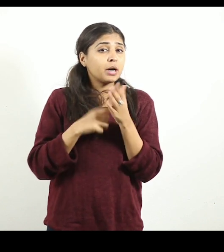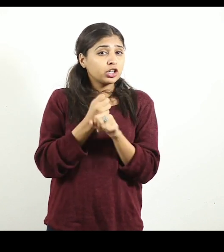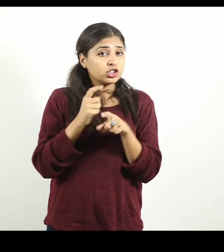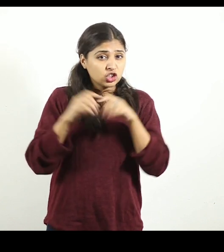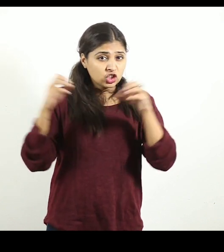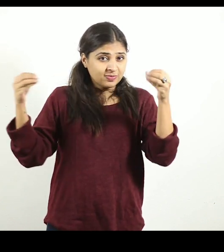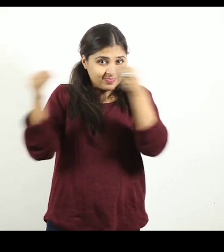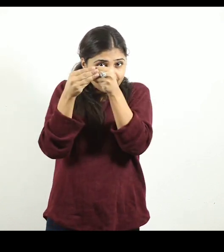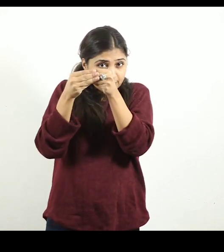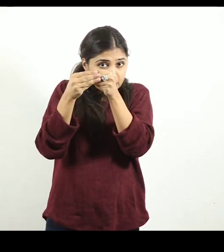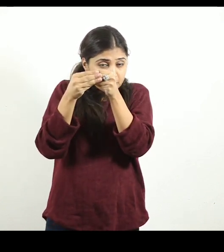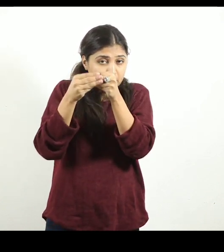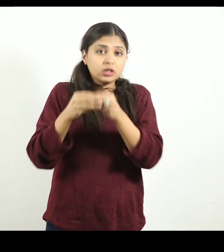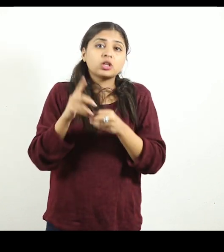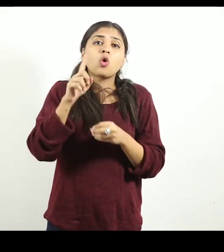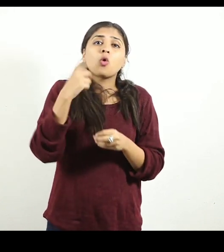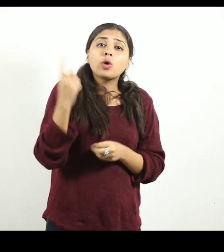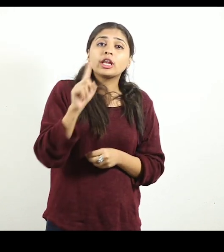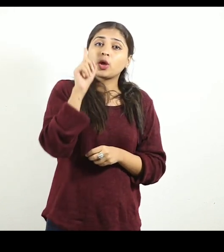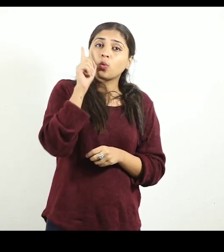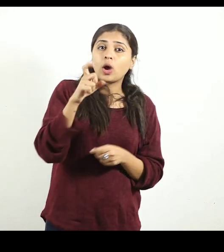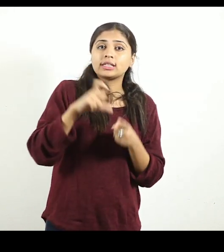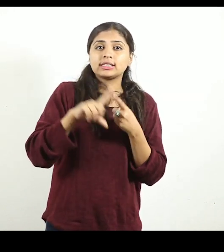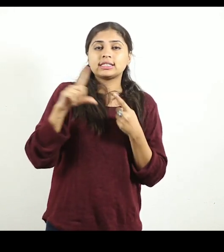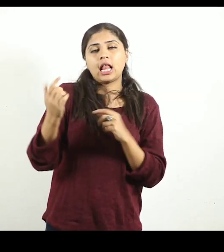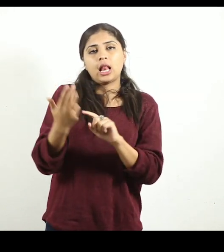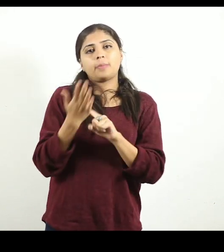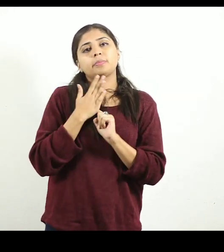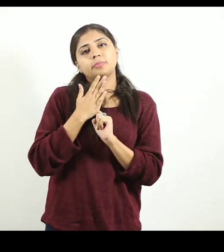cell appear in the merged cell.